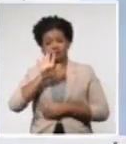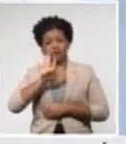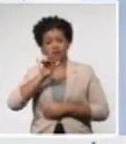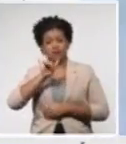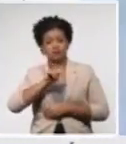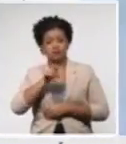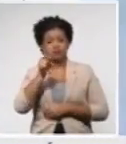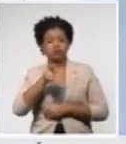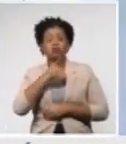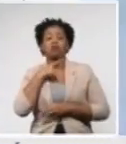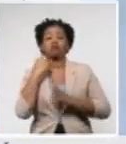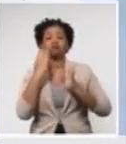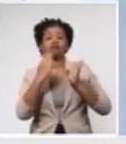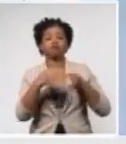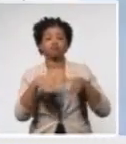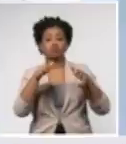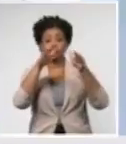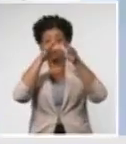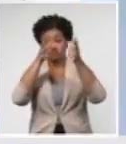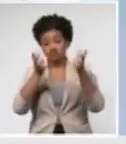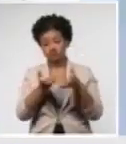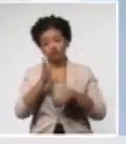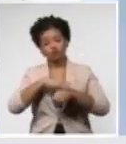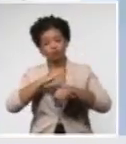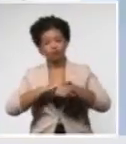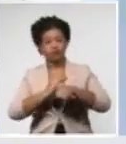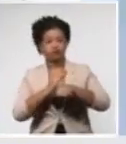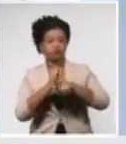8,142,129 confirmed cases.